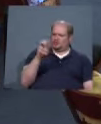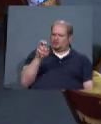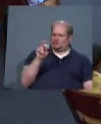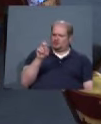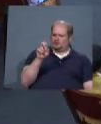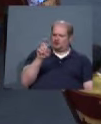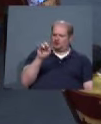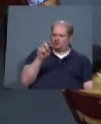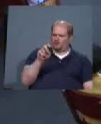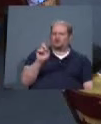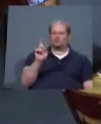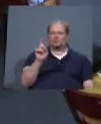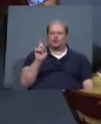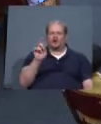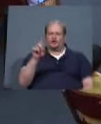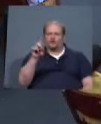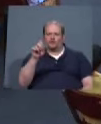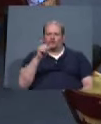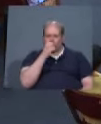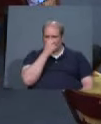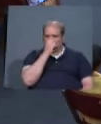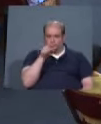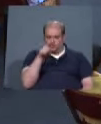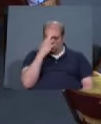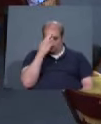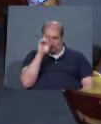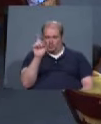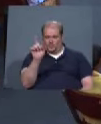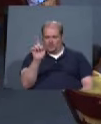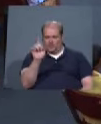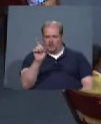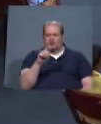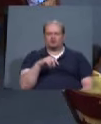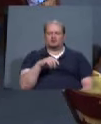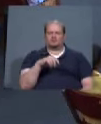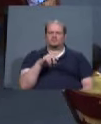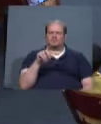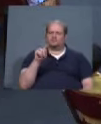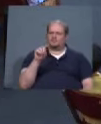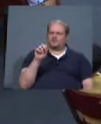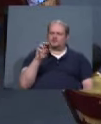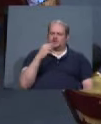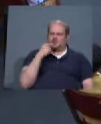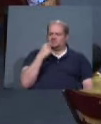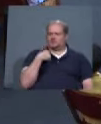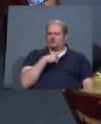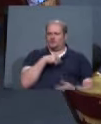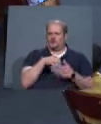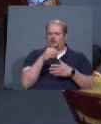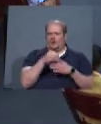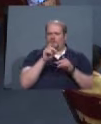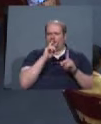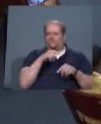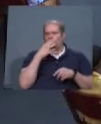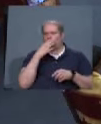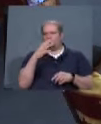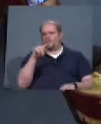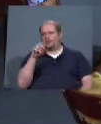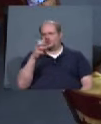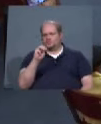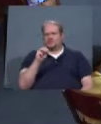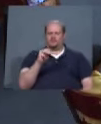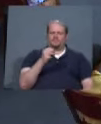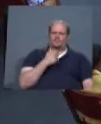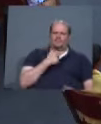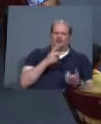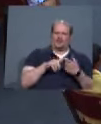Do you know where it's located? Do you know? Oh, well, Tom said we're out of order. Thank you, Tom. Yeah, I